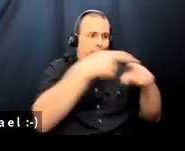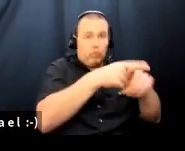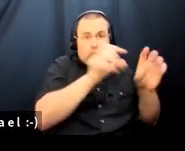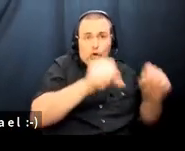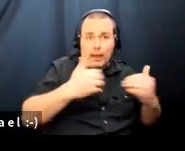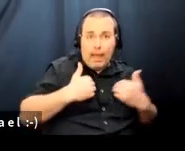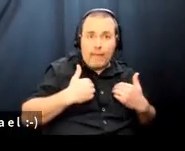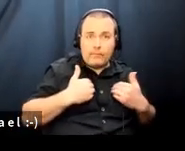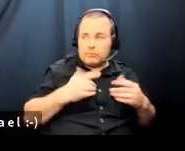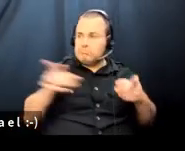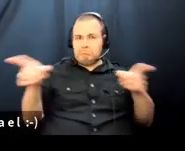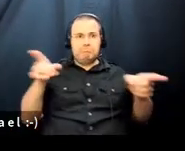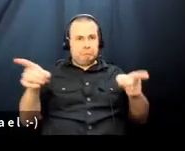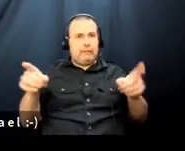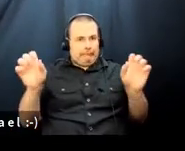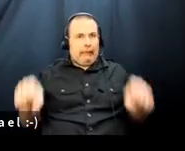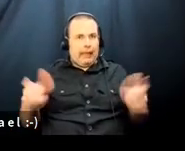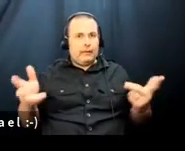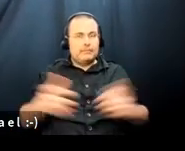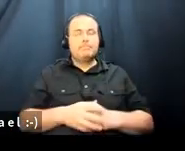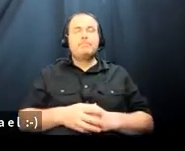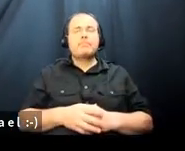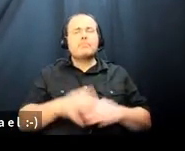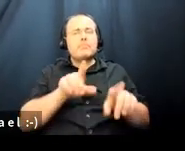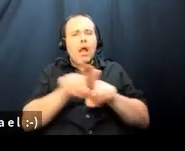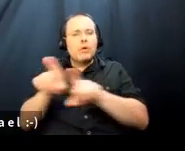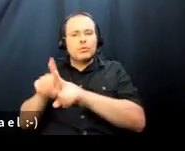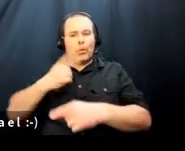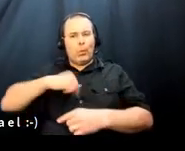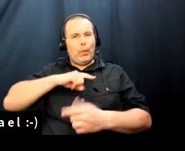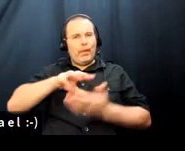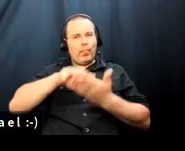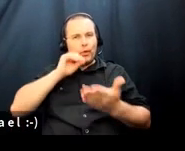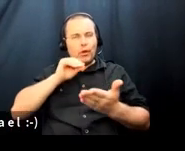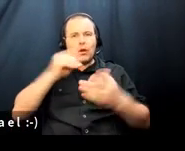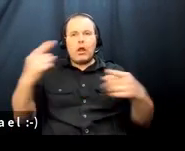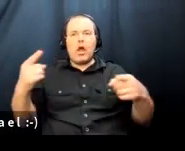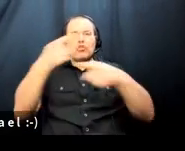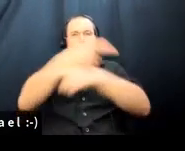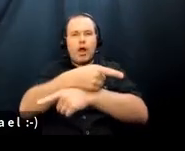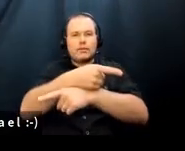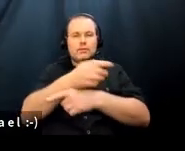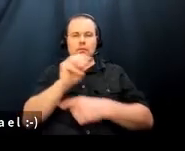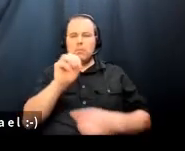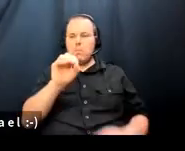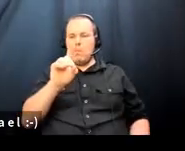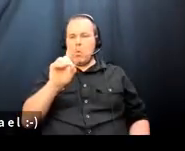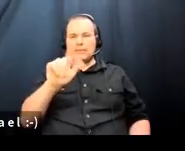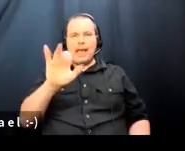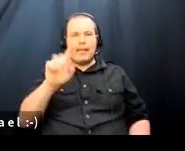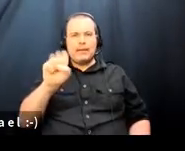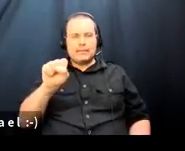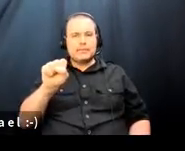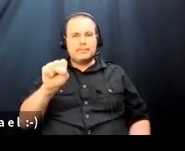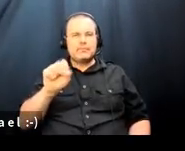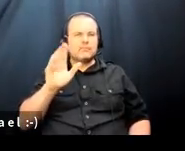We also learn across modalities. I'm going to explain what those are in the next